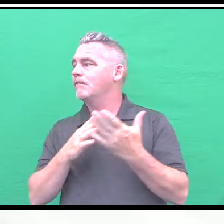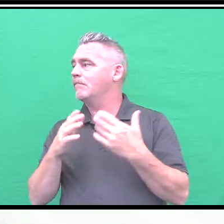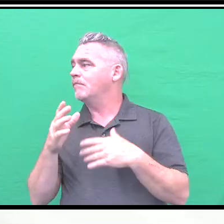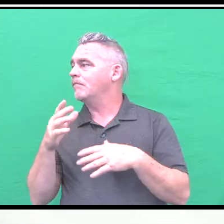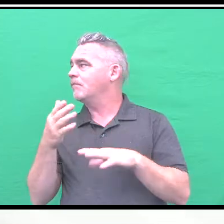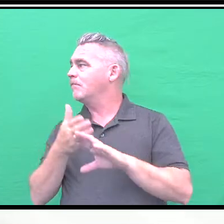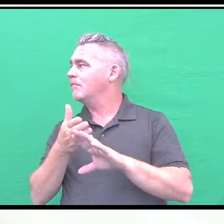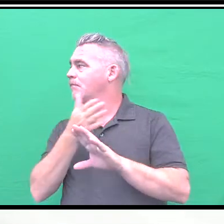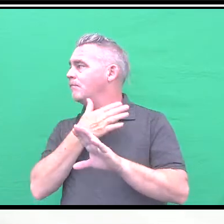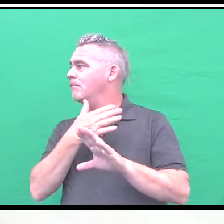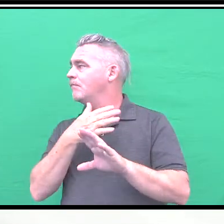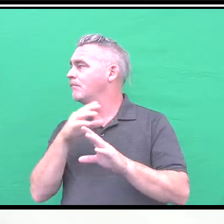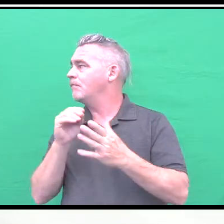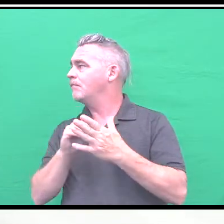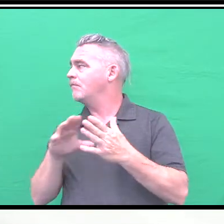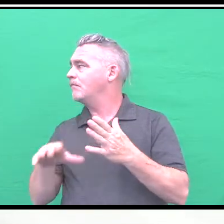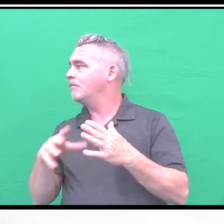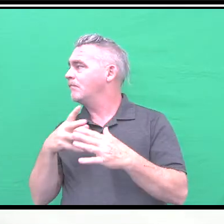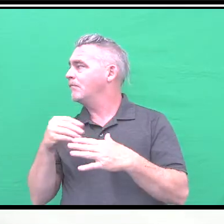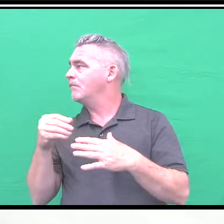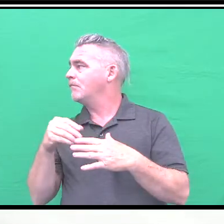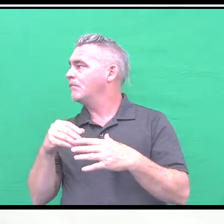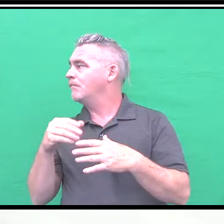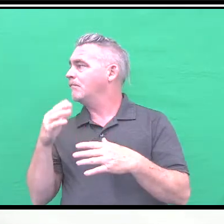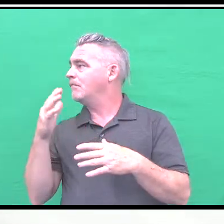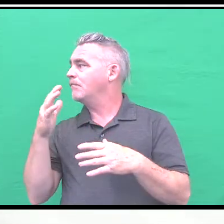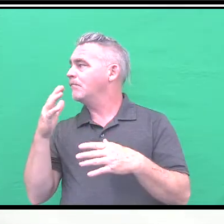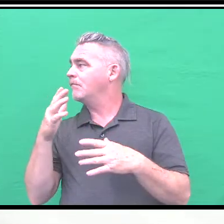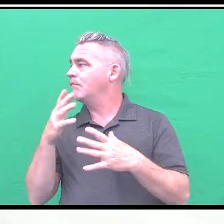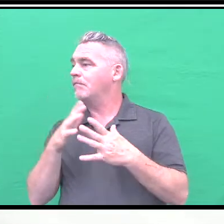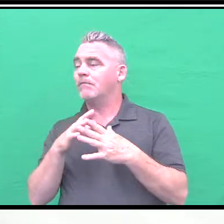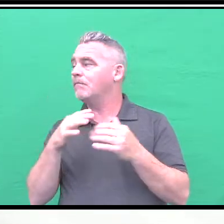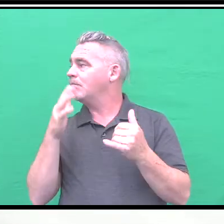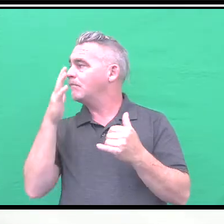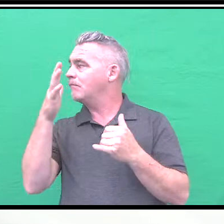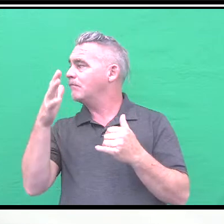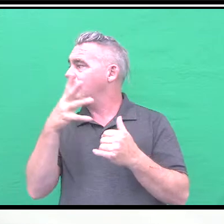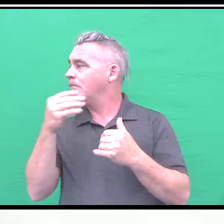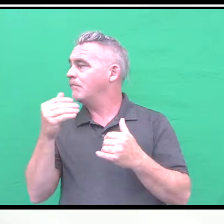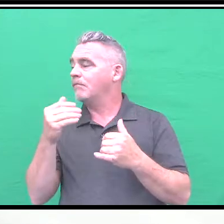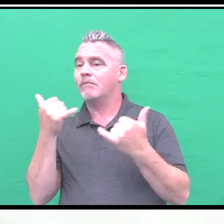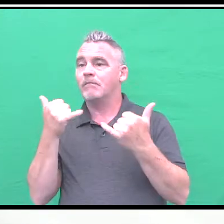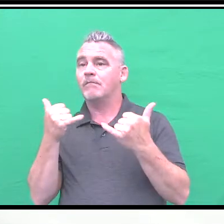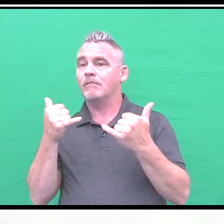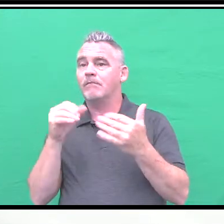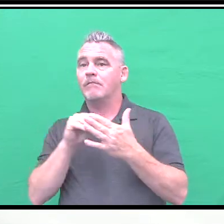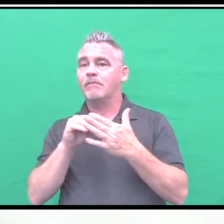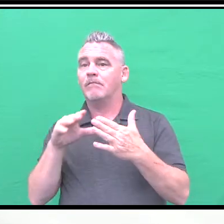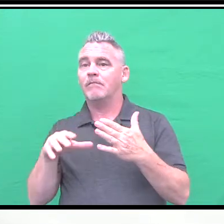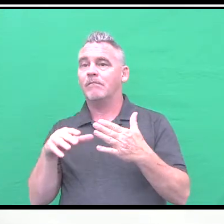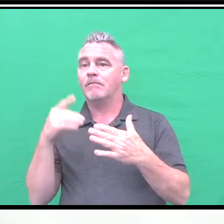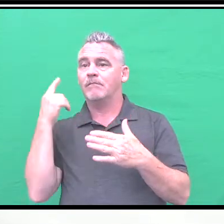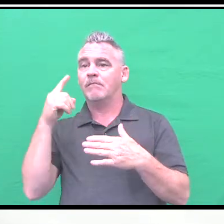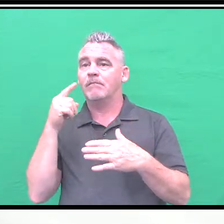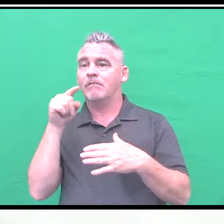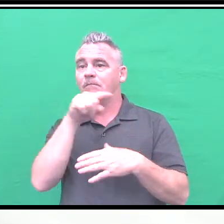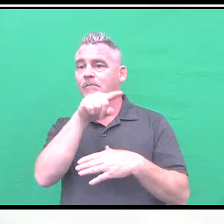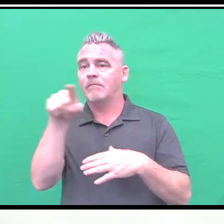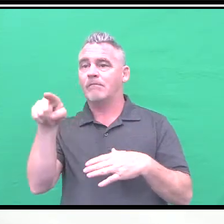students, and my future students, and my current students, thank you, because this is for you, and I'm here because